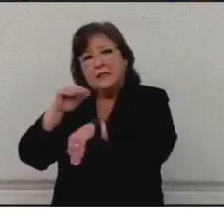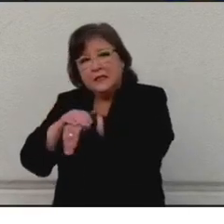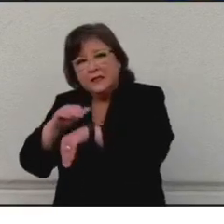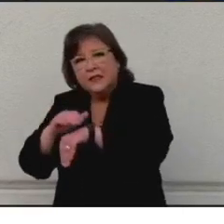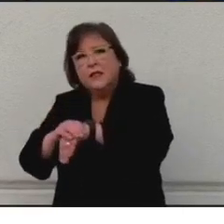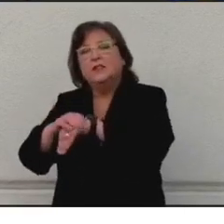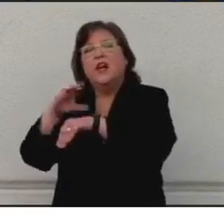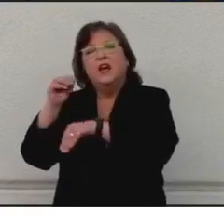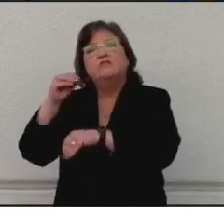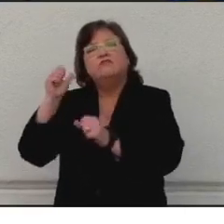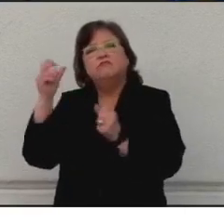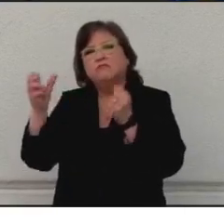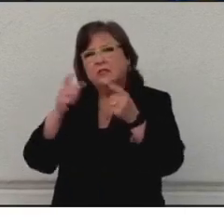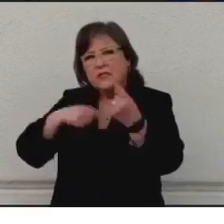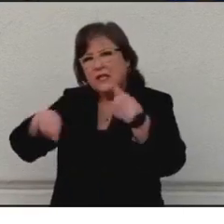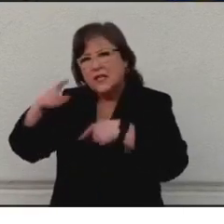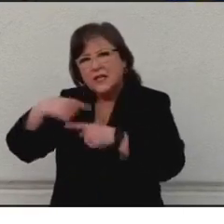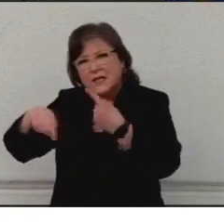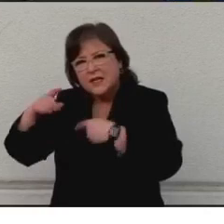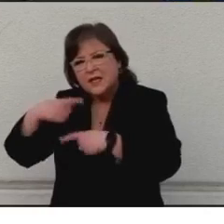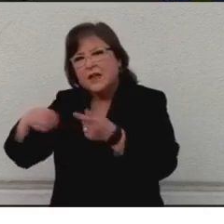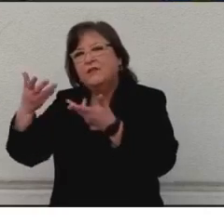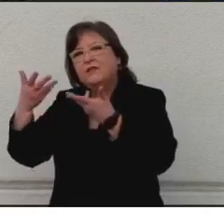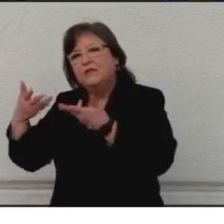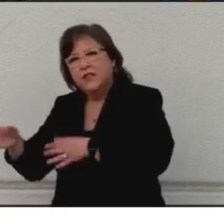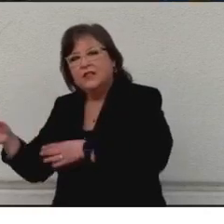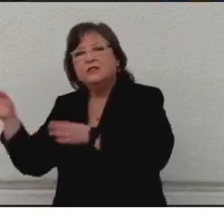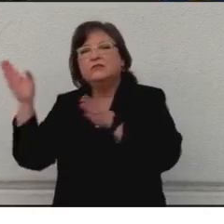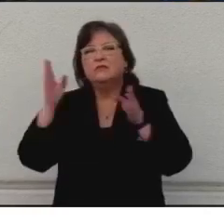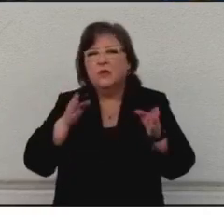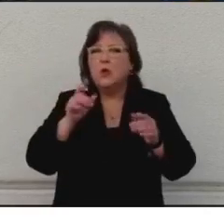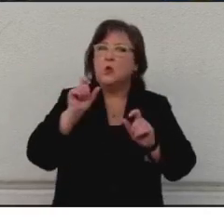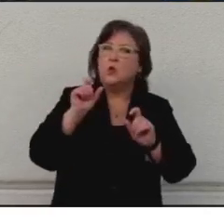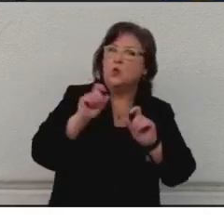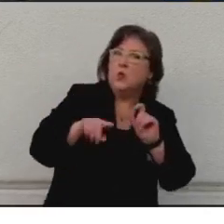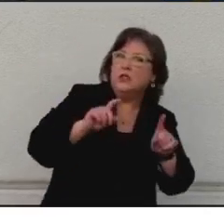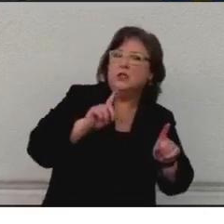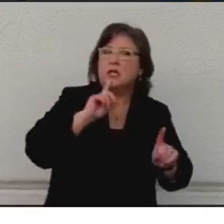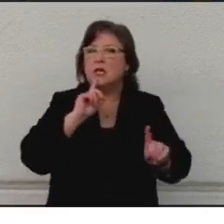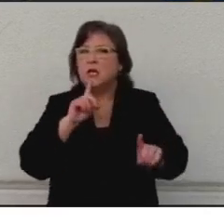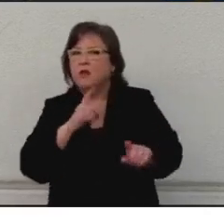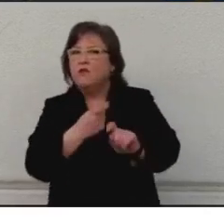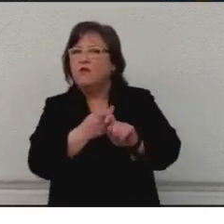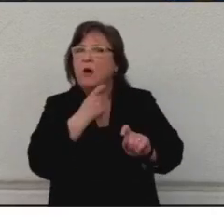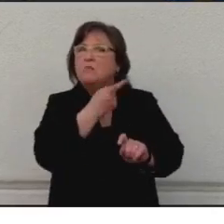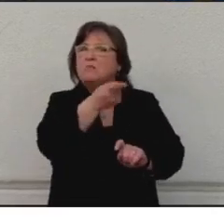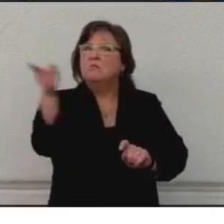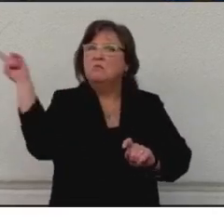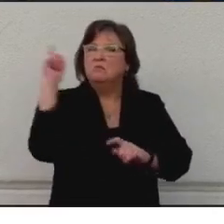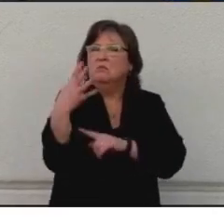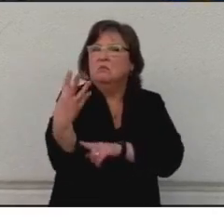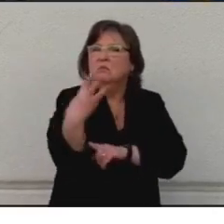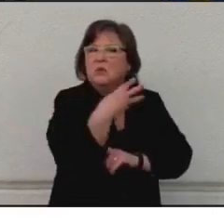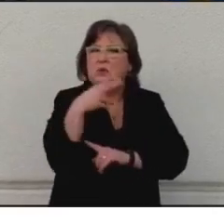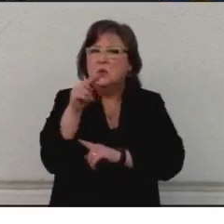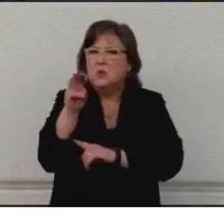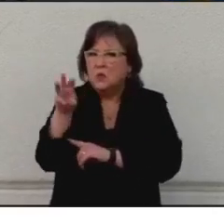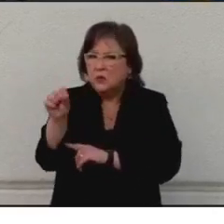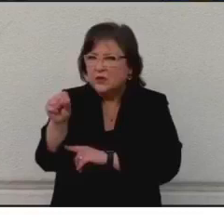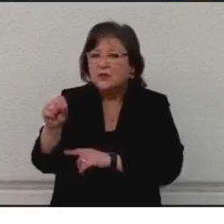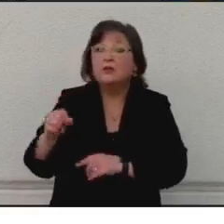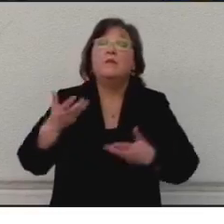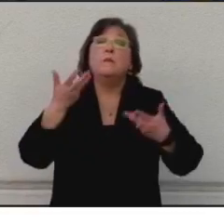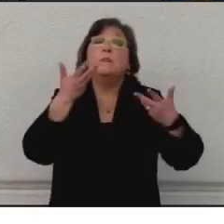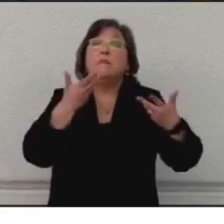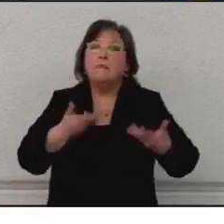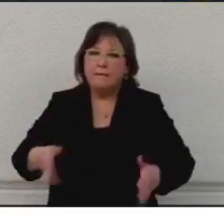period. After that, we will be moving into statements from the podium in Spanish, Vietnamese, Chinese, and Tagalog. With